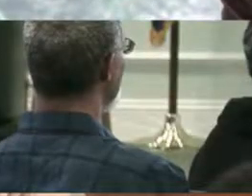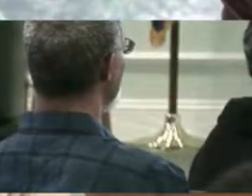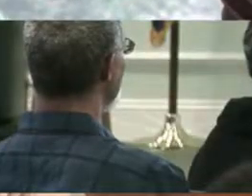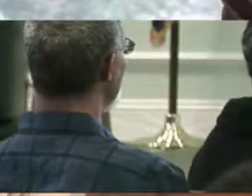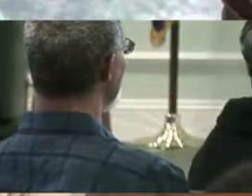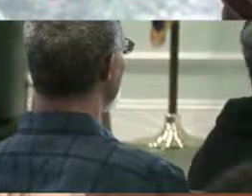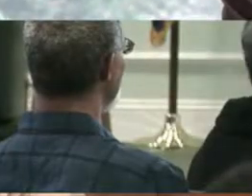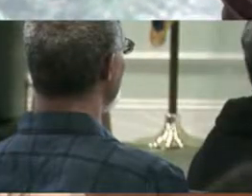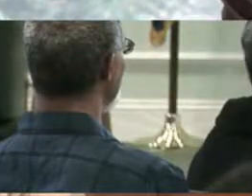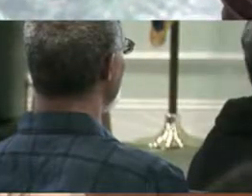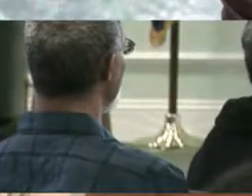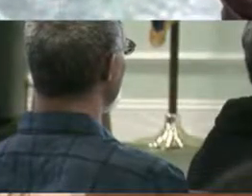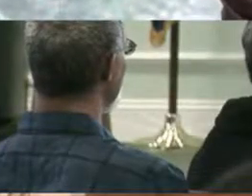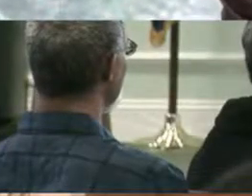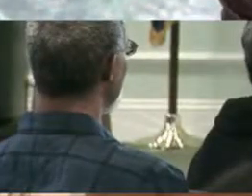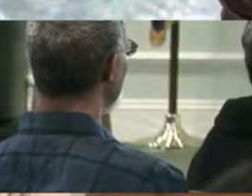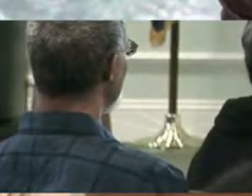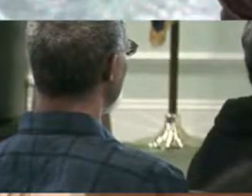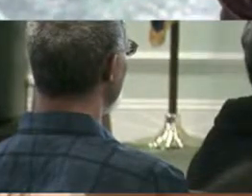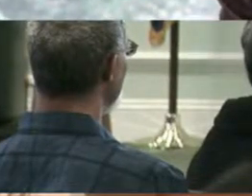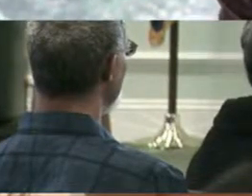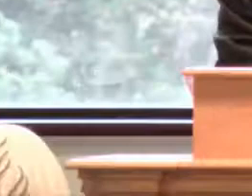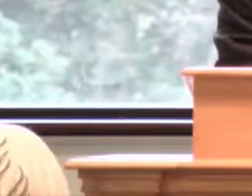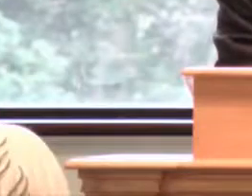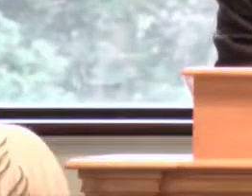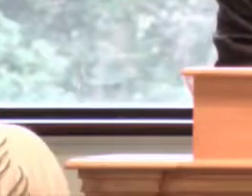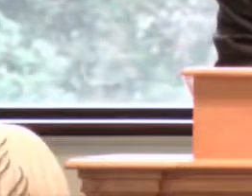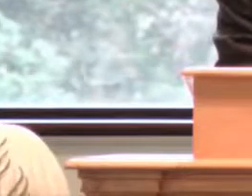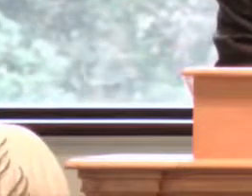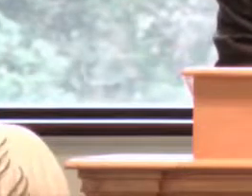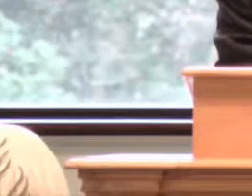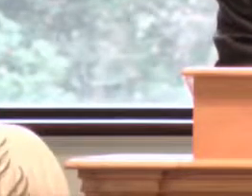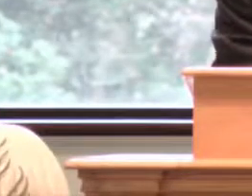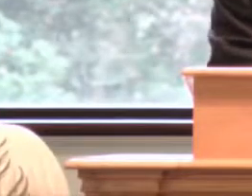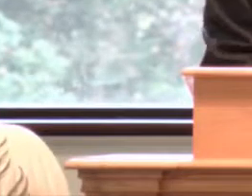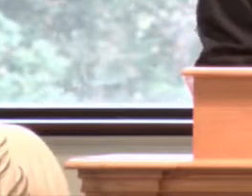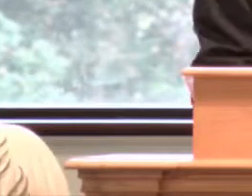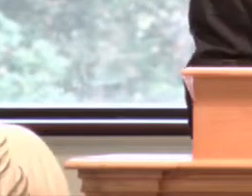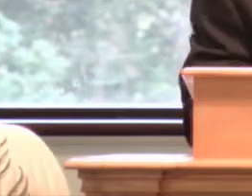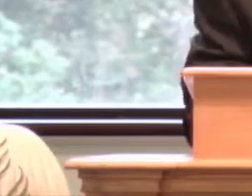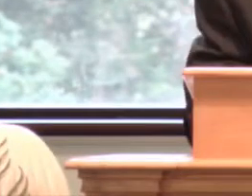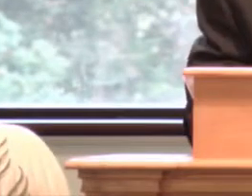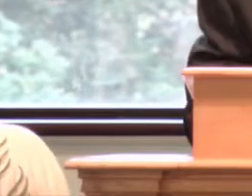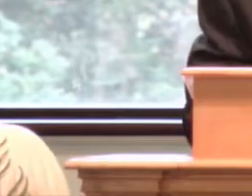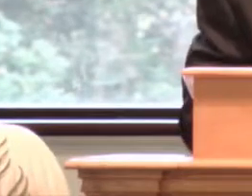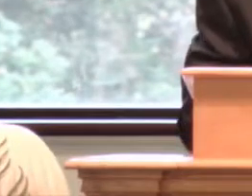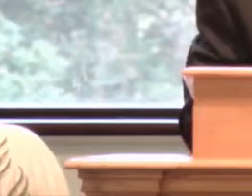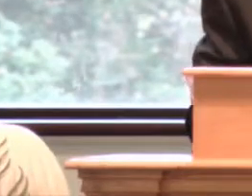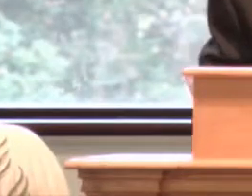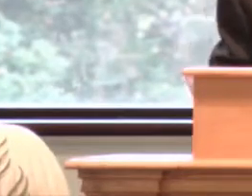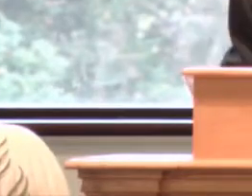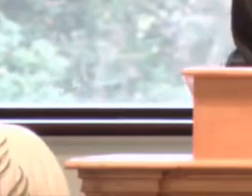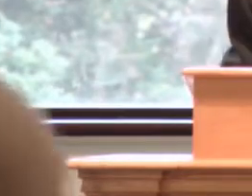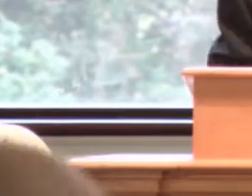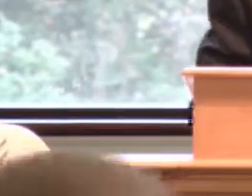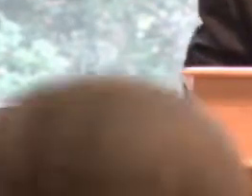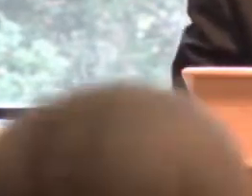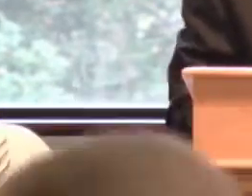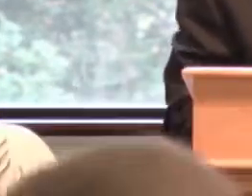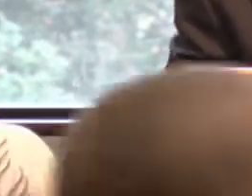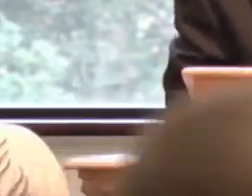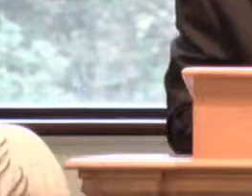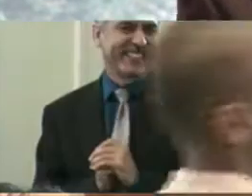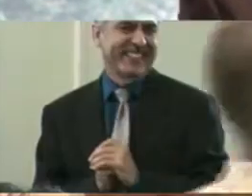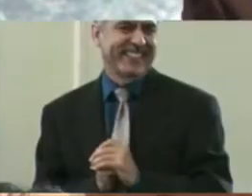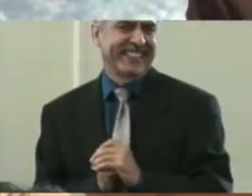Anthony, and I'm sorry if I miscall your name. Washington. Oh, here we go. This lovely couple.